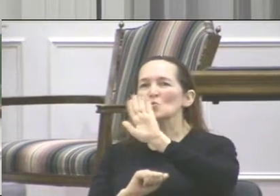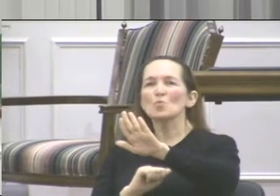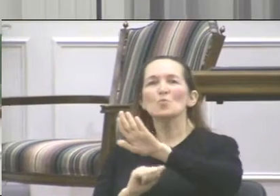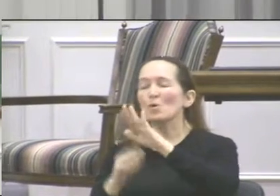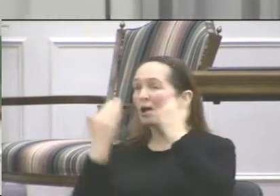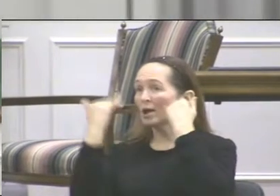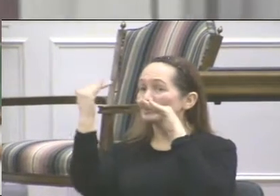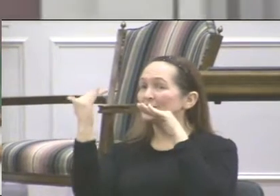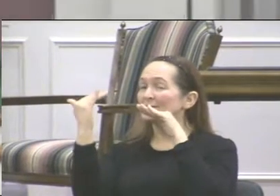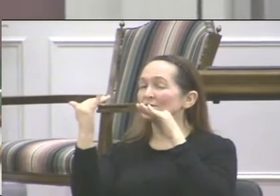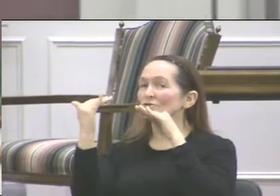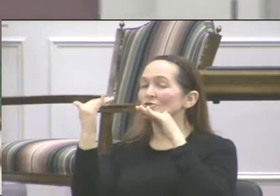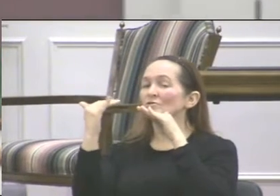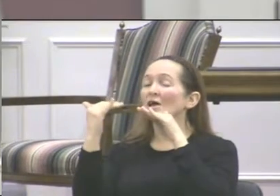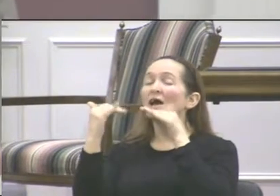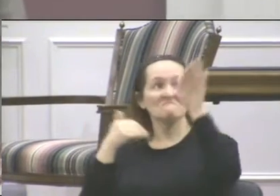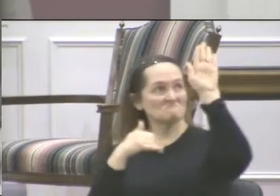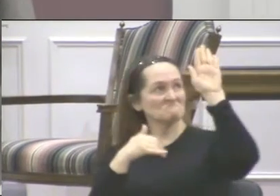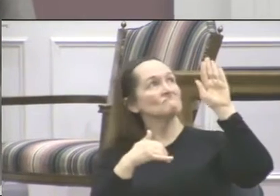God has plans.